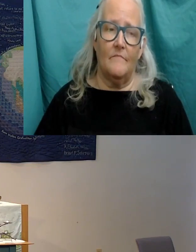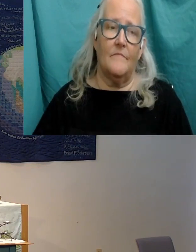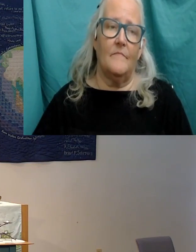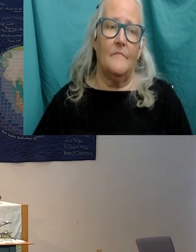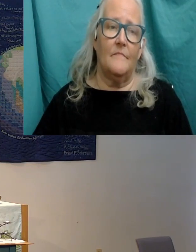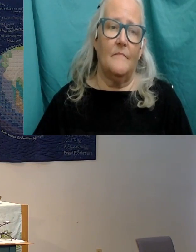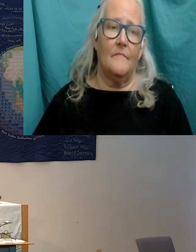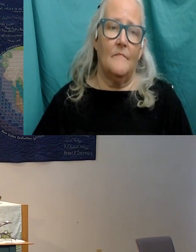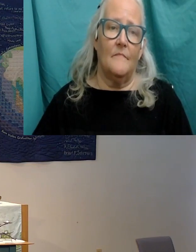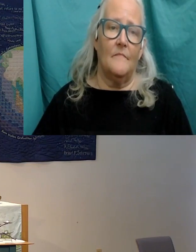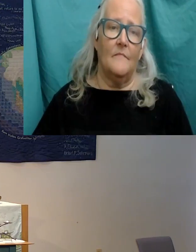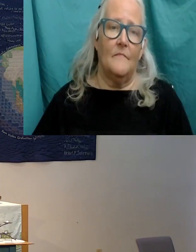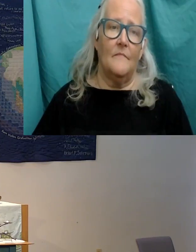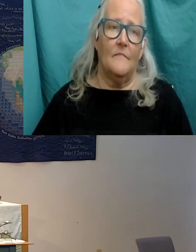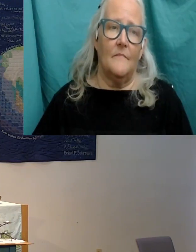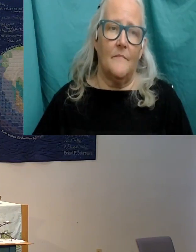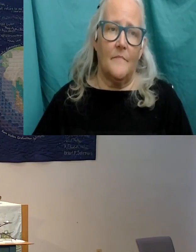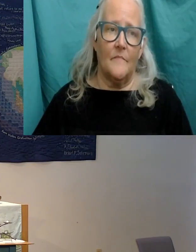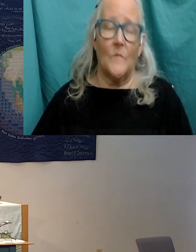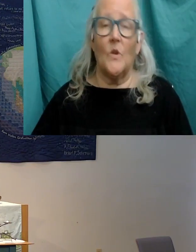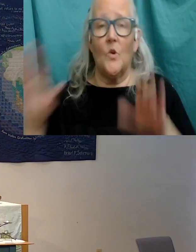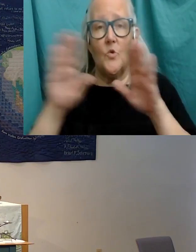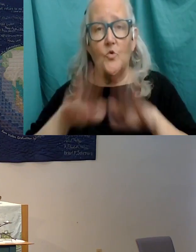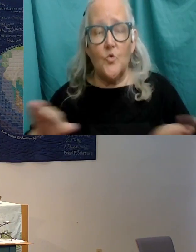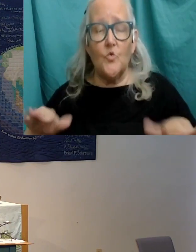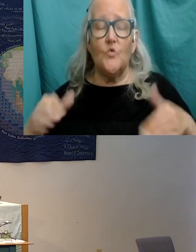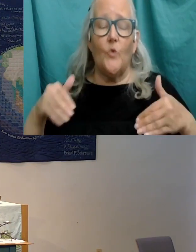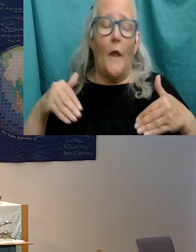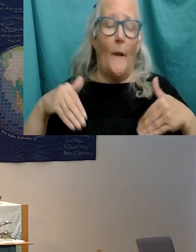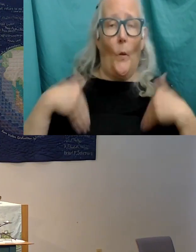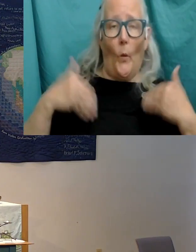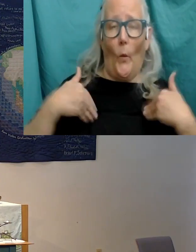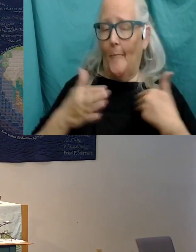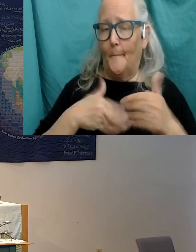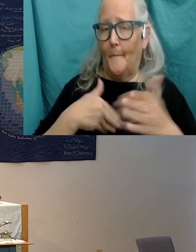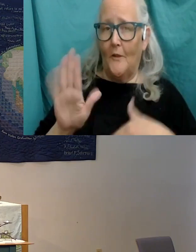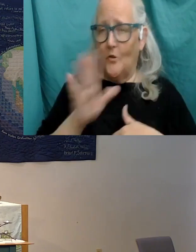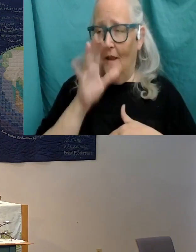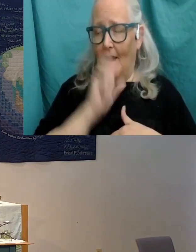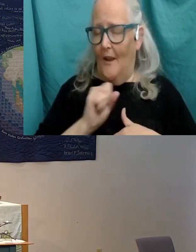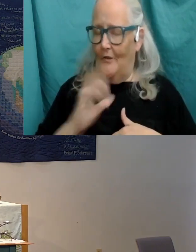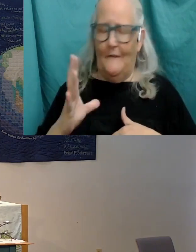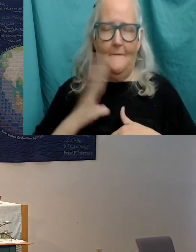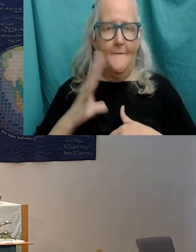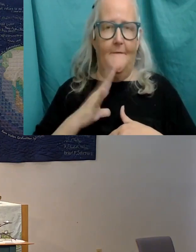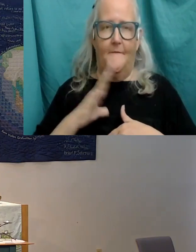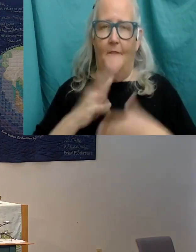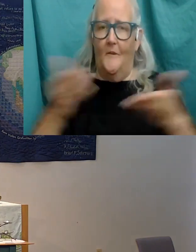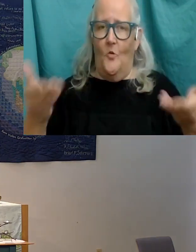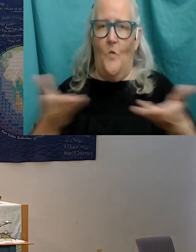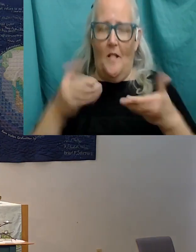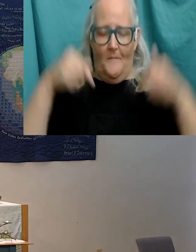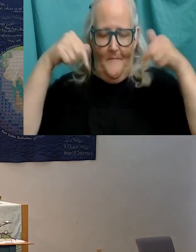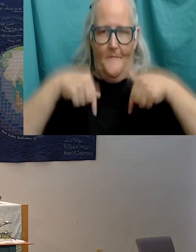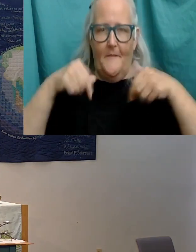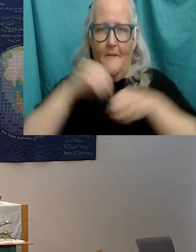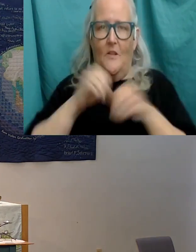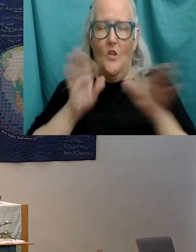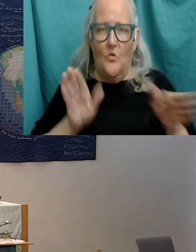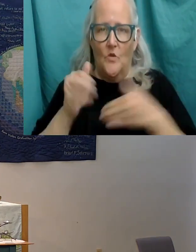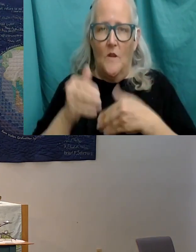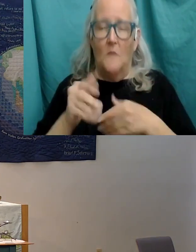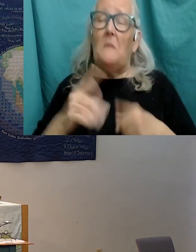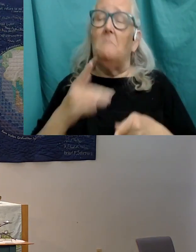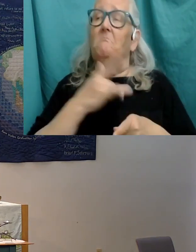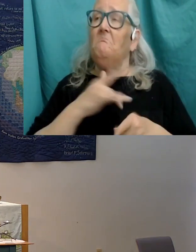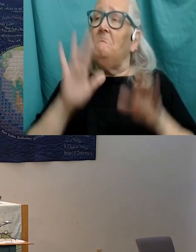Children and youth of all ages are always welcome here in the sanctuary, but most Sundays we welcome them to join